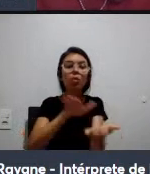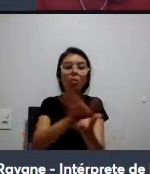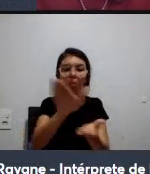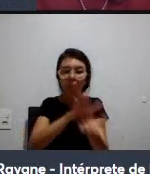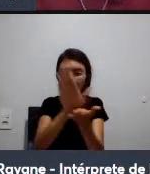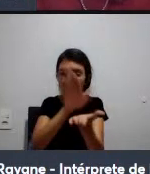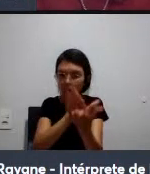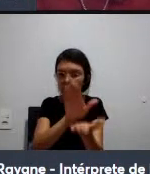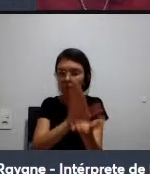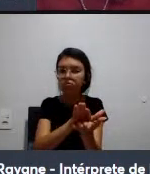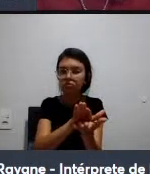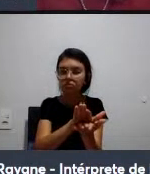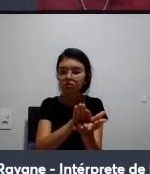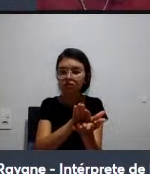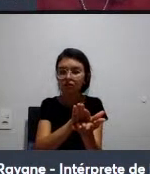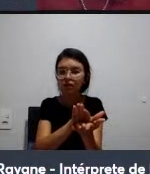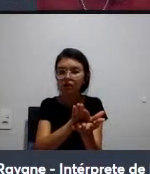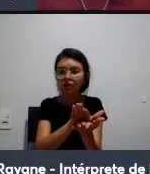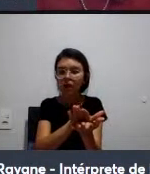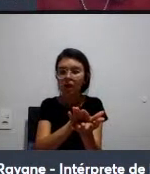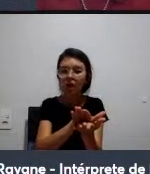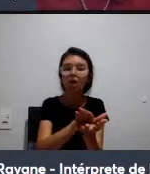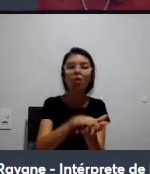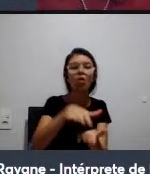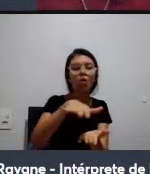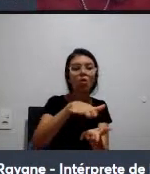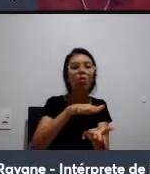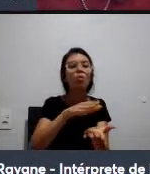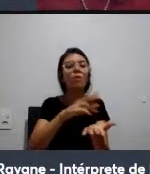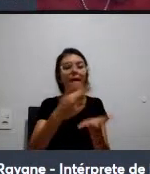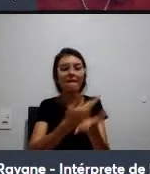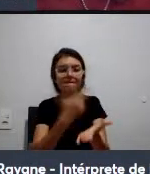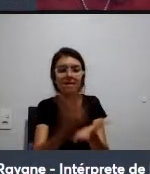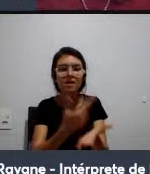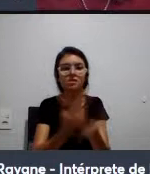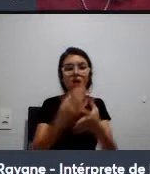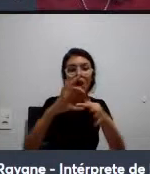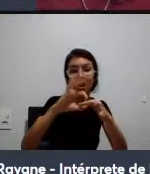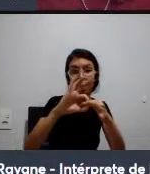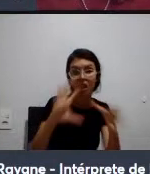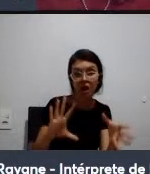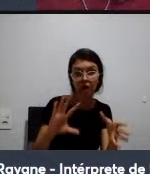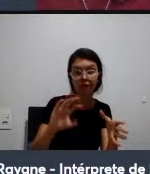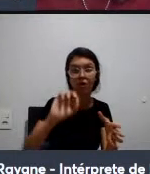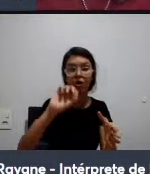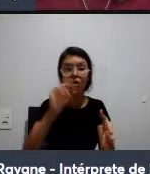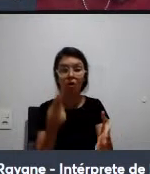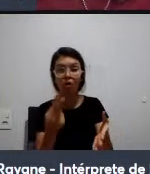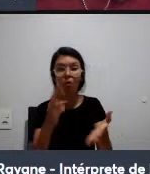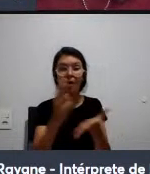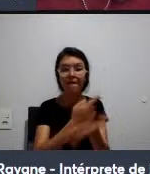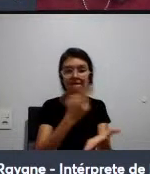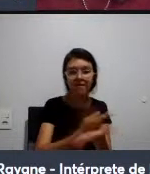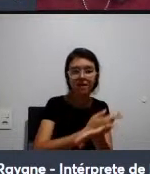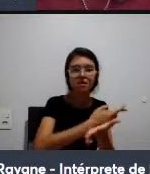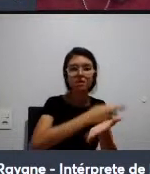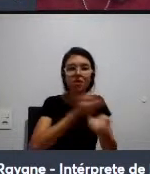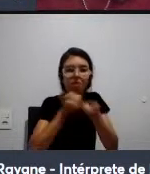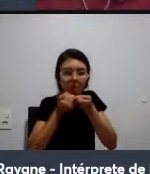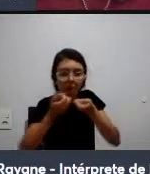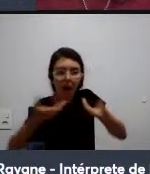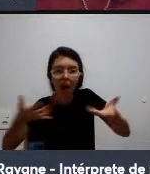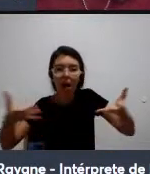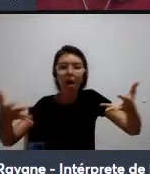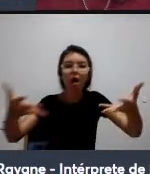um periódico de acesso aberto, se vai para um periódico de grande circulação ou que passa